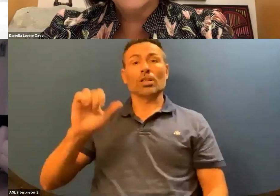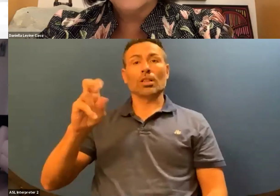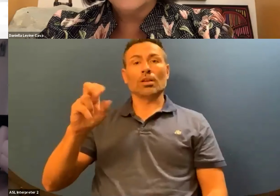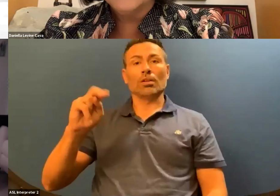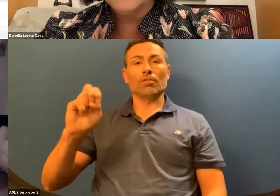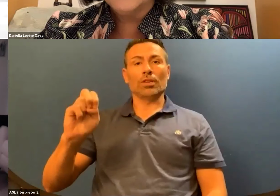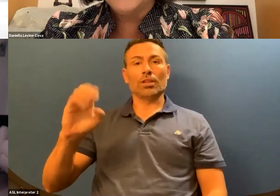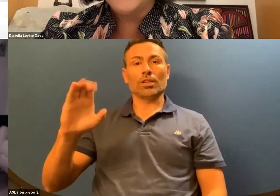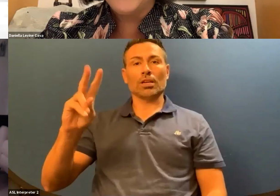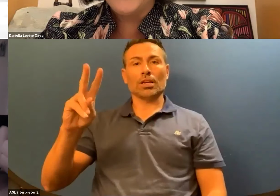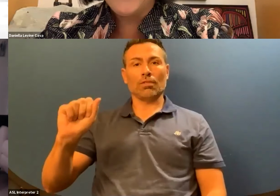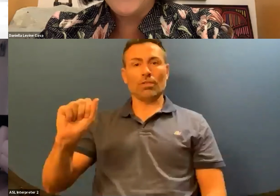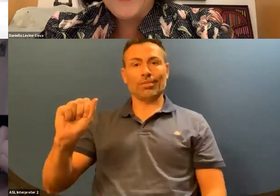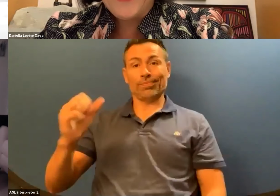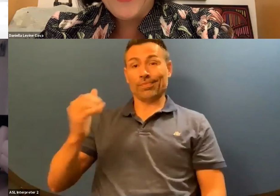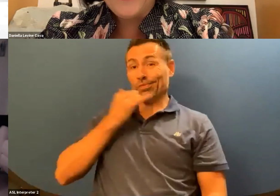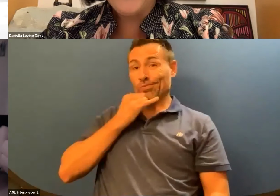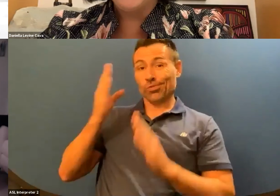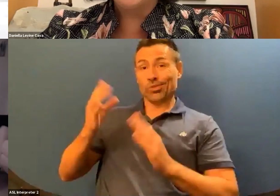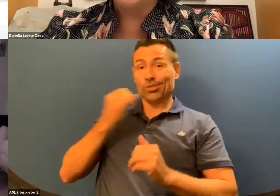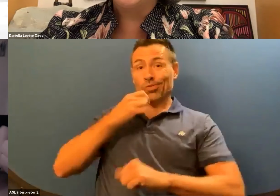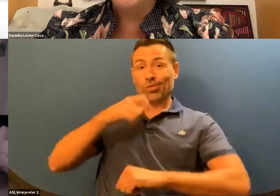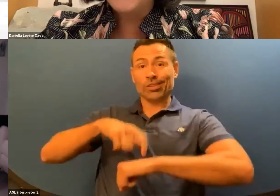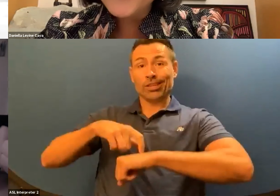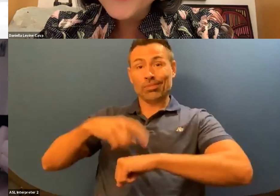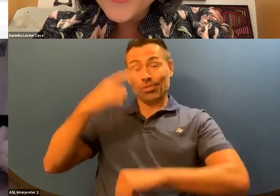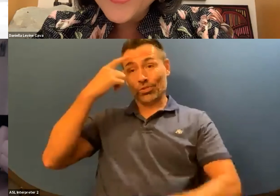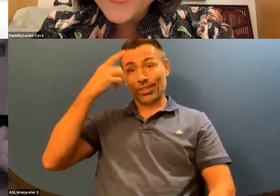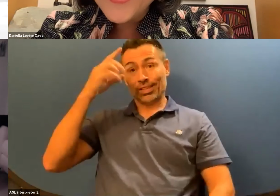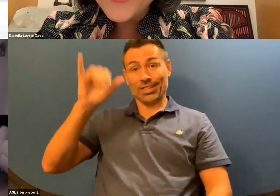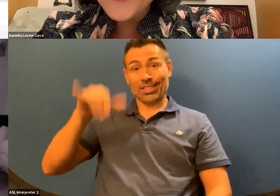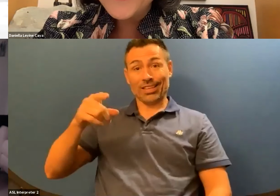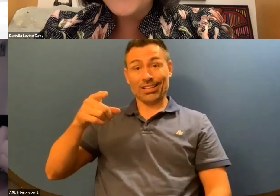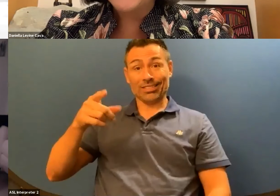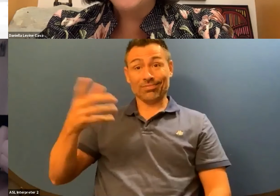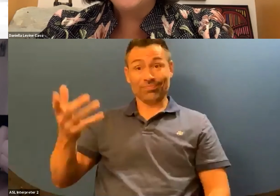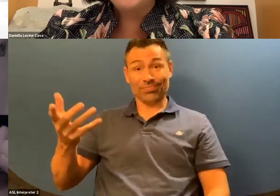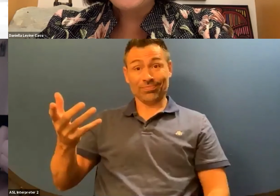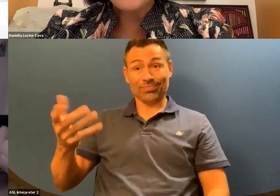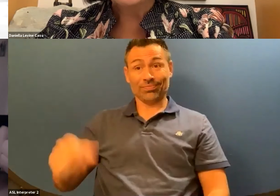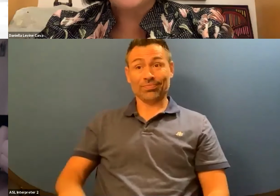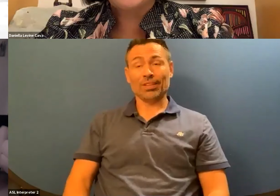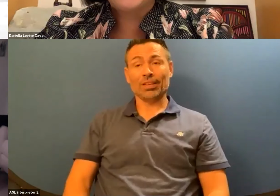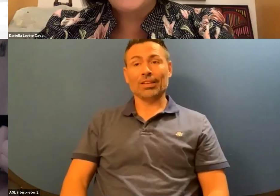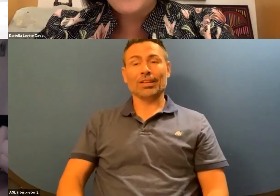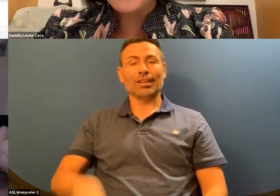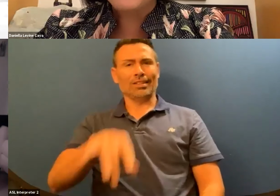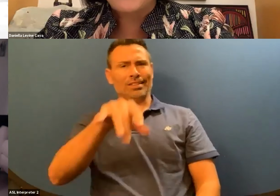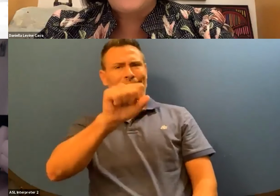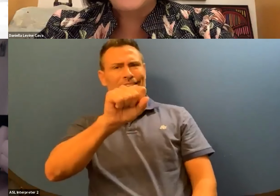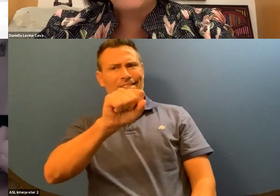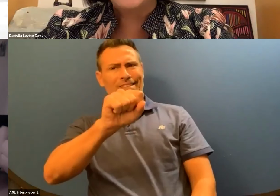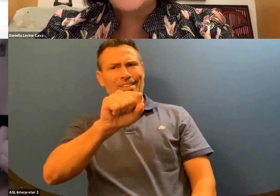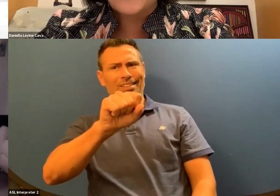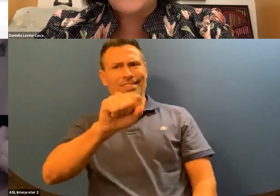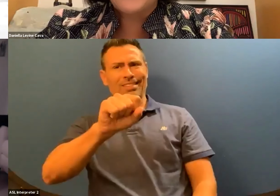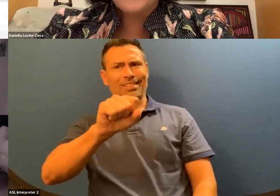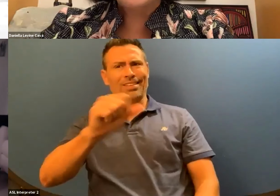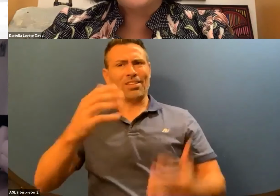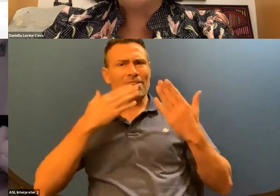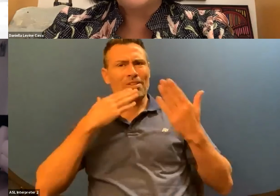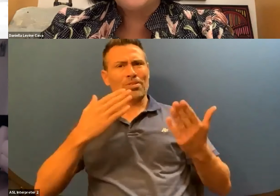wrong time. Do you think that is right for Commissioner Bovo? Yes, thank you. I think that's well